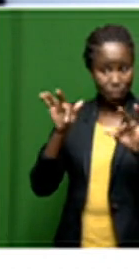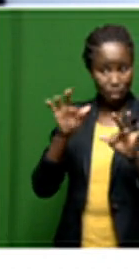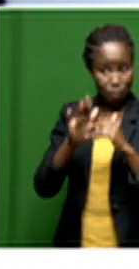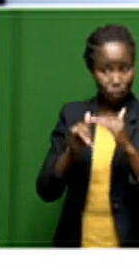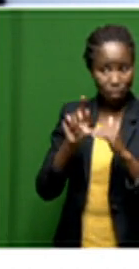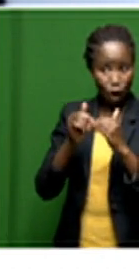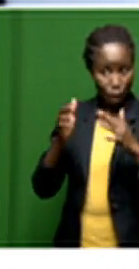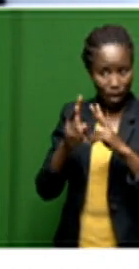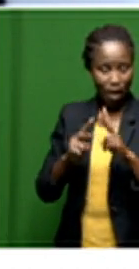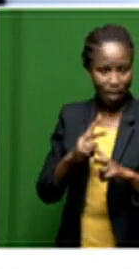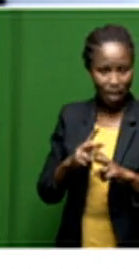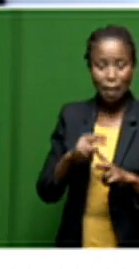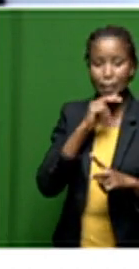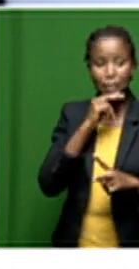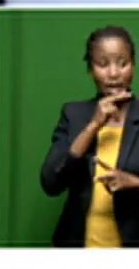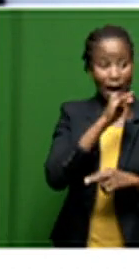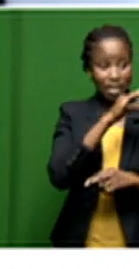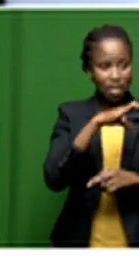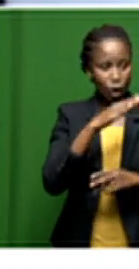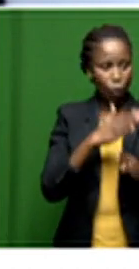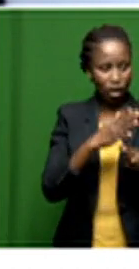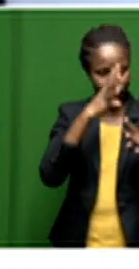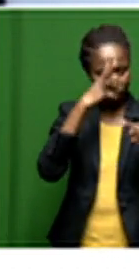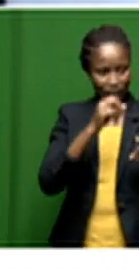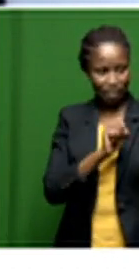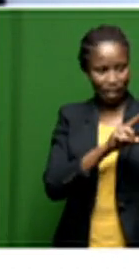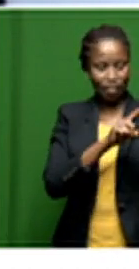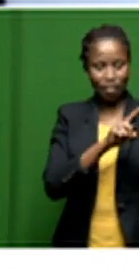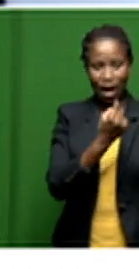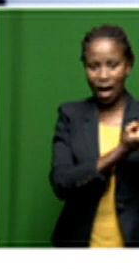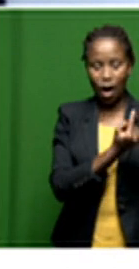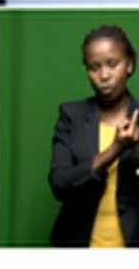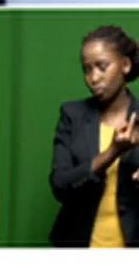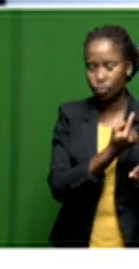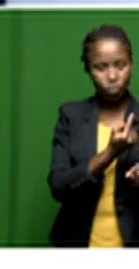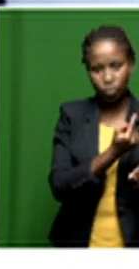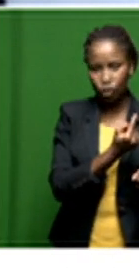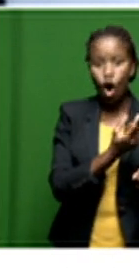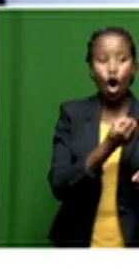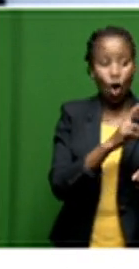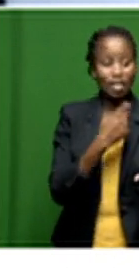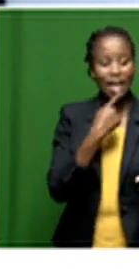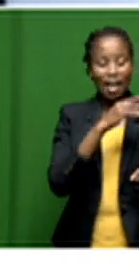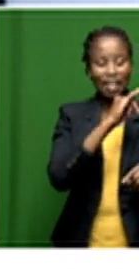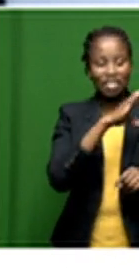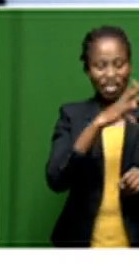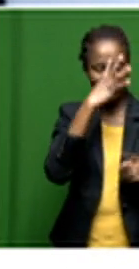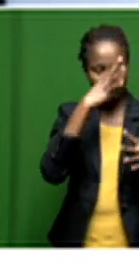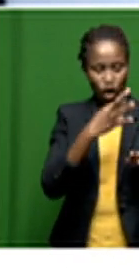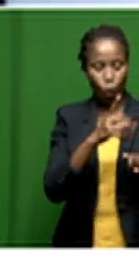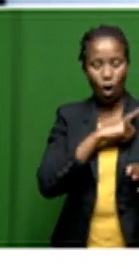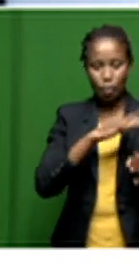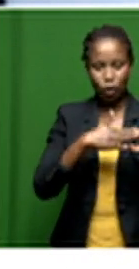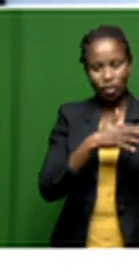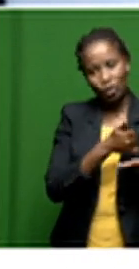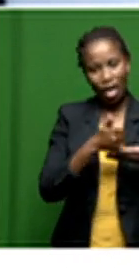the IEC going out on a whim of its own, as some have suggested, in order to benefit the ANC. Yeah. 10 of the 14 parties agreed